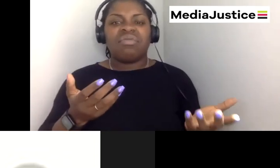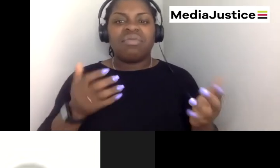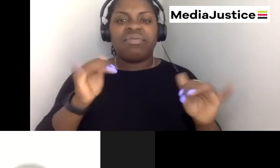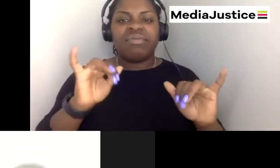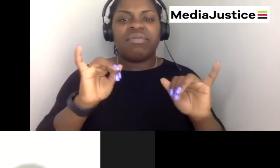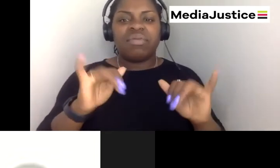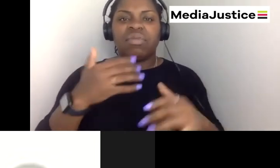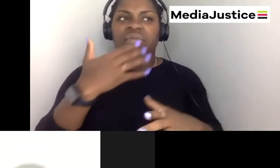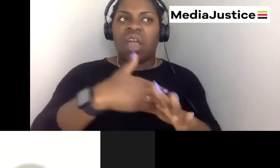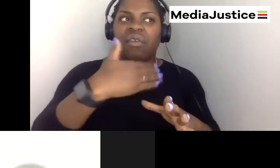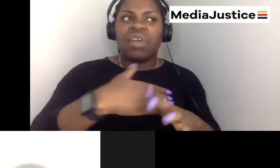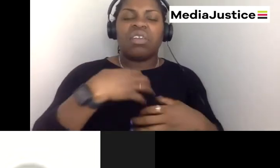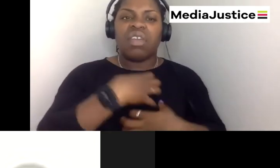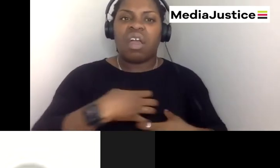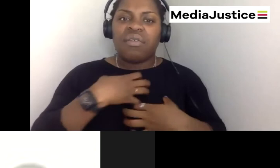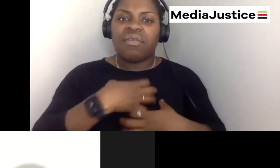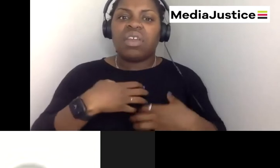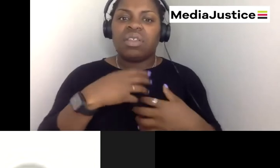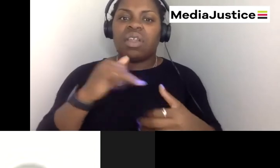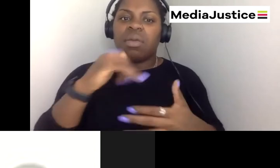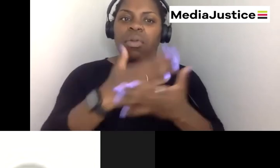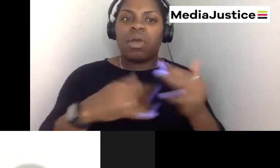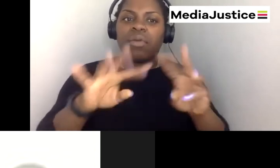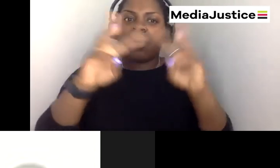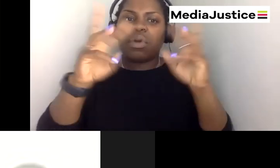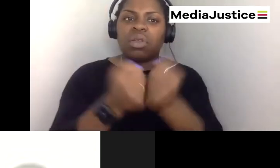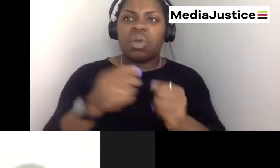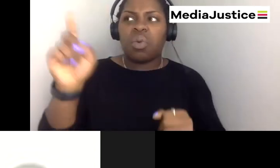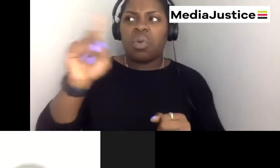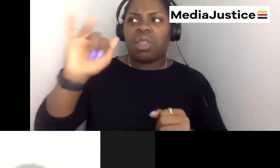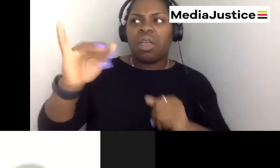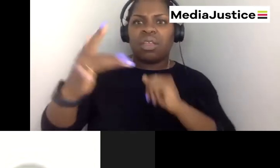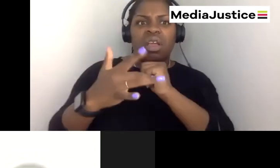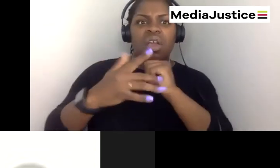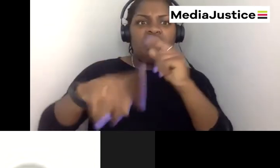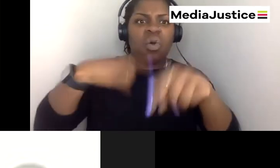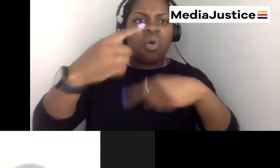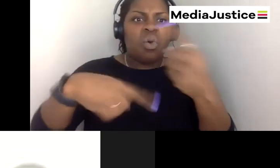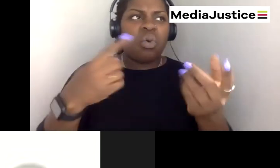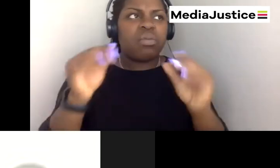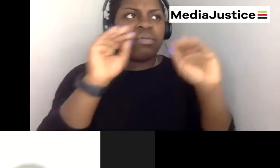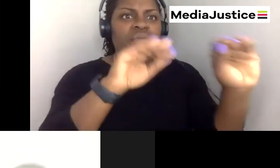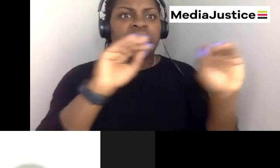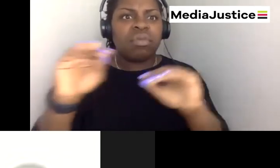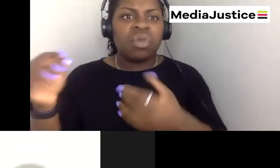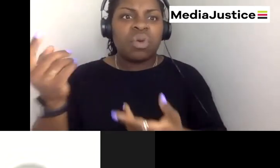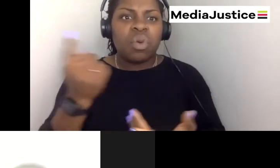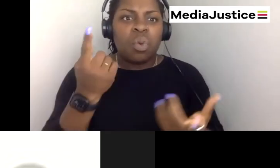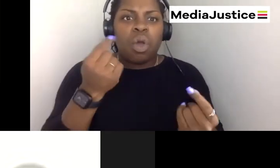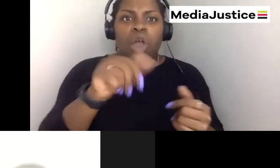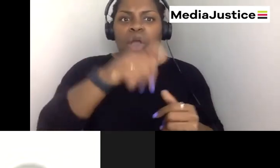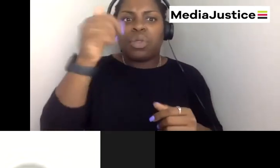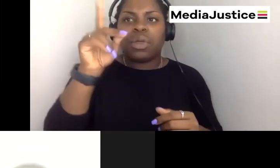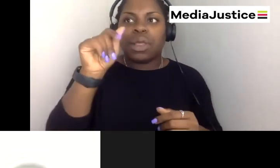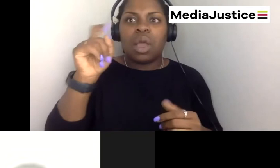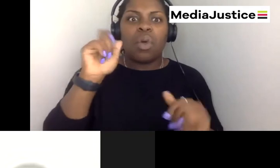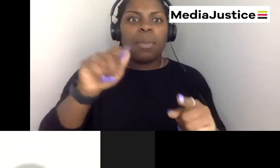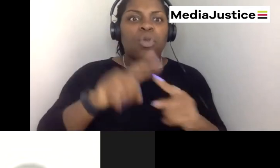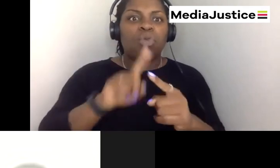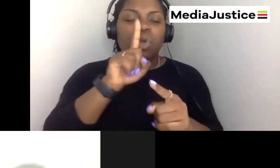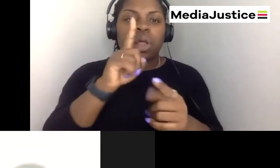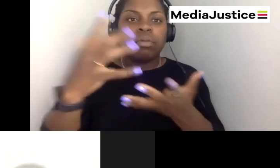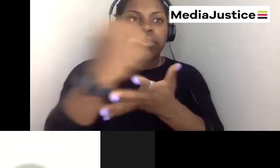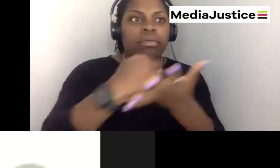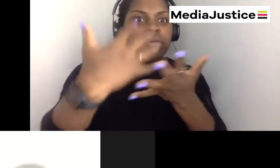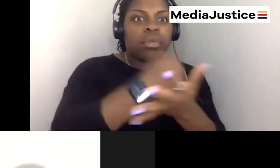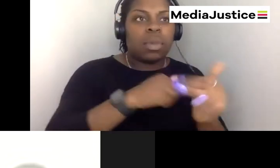this is probably a whole other workshop is, you know, where is this technology going? I mean, what other data is it going to be able to capture? Is it going